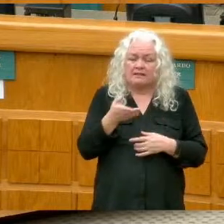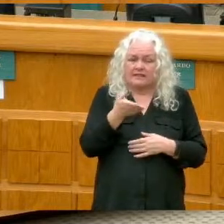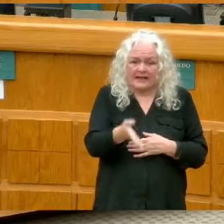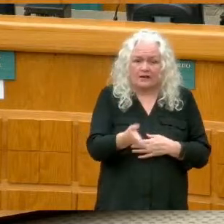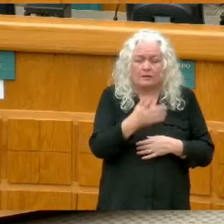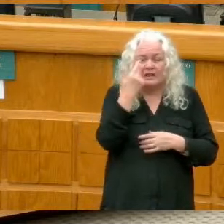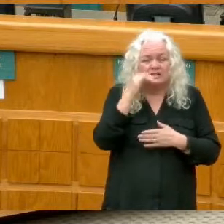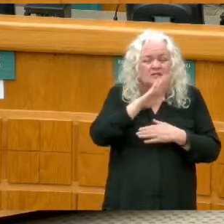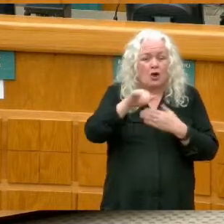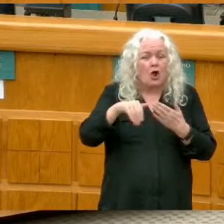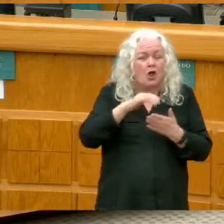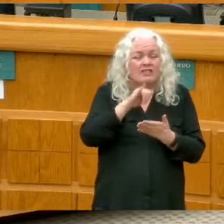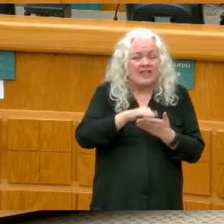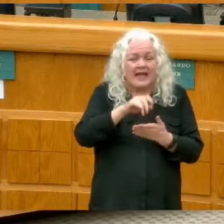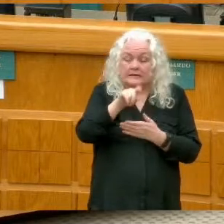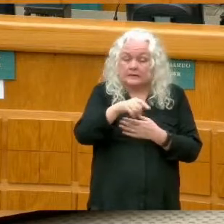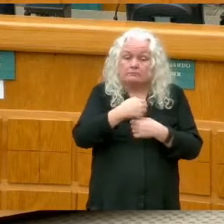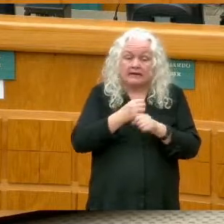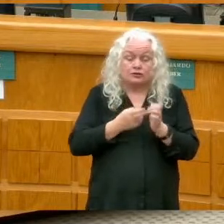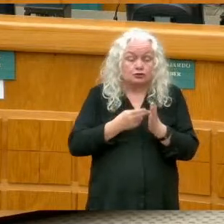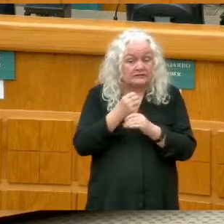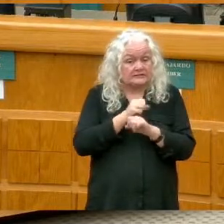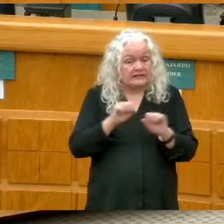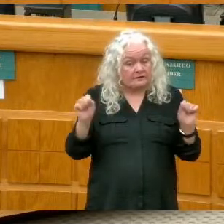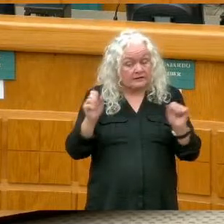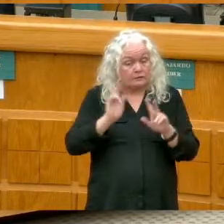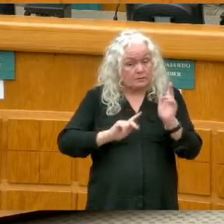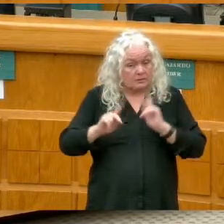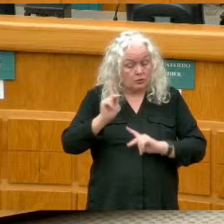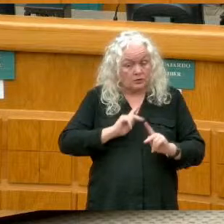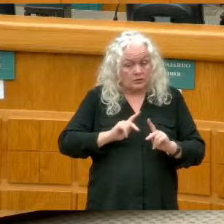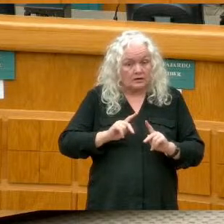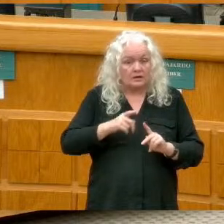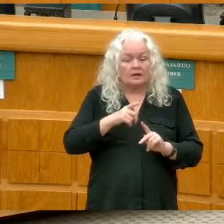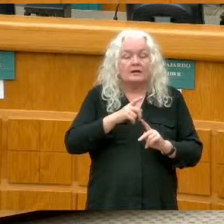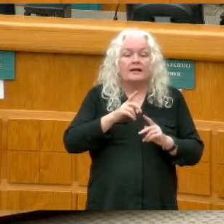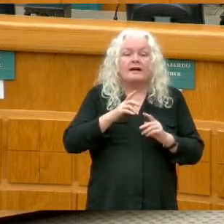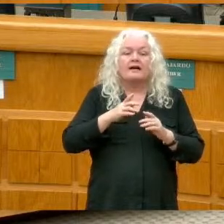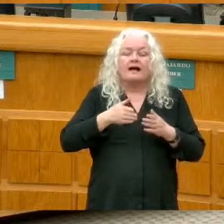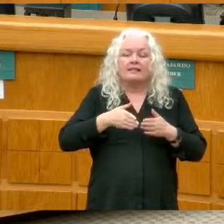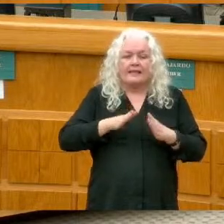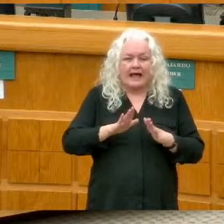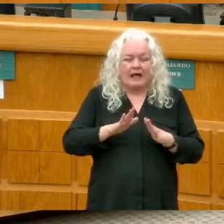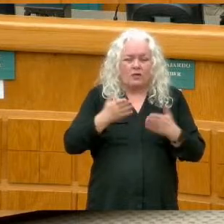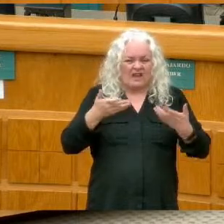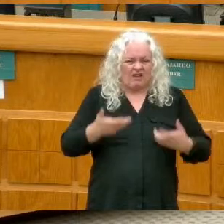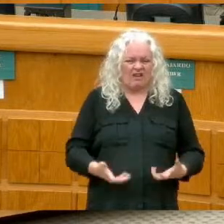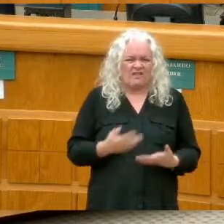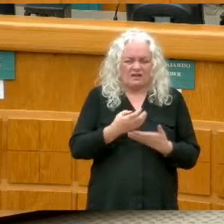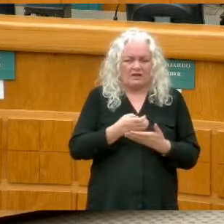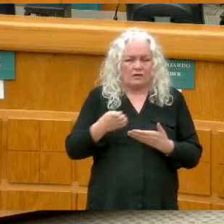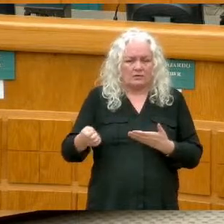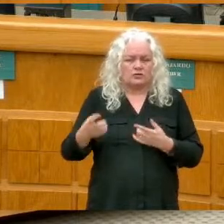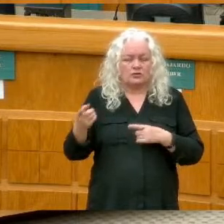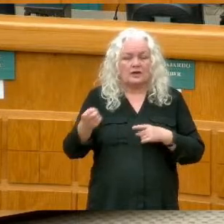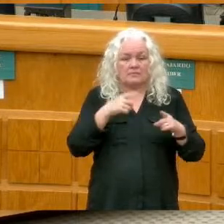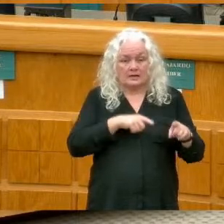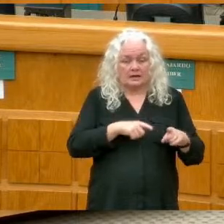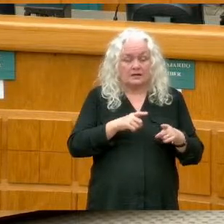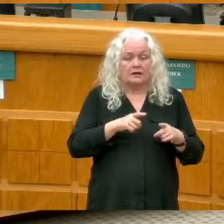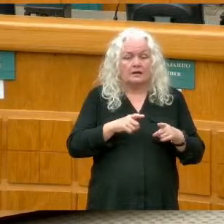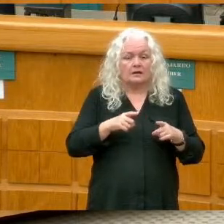of all of this, we need to ensure safety for the public from the debris, allow this heavy equipment to come in. We